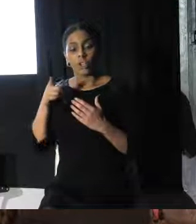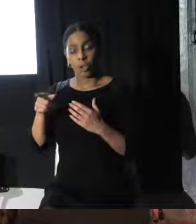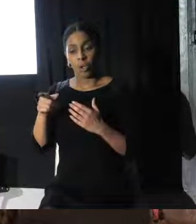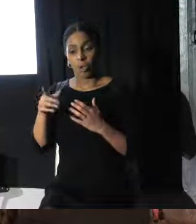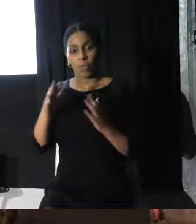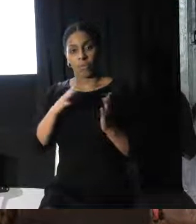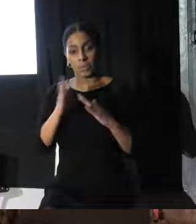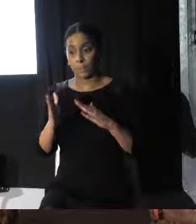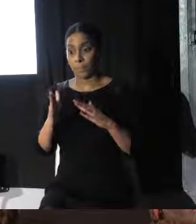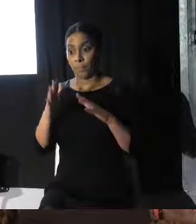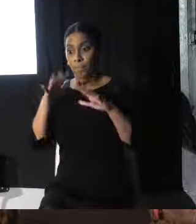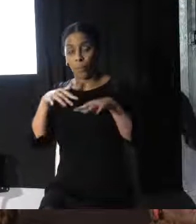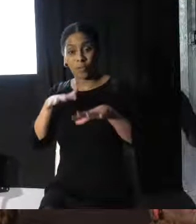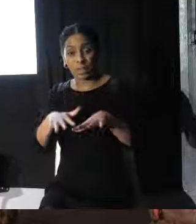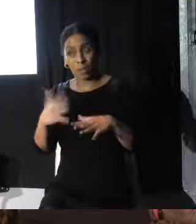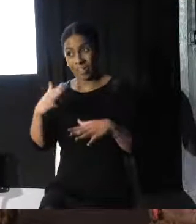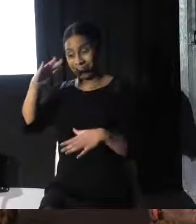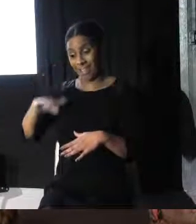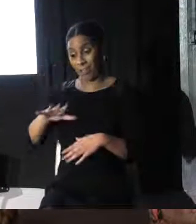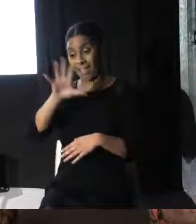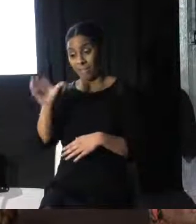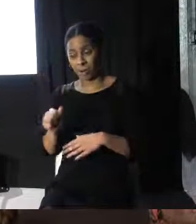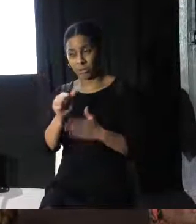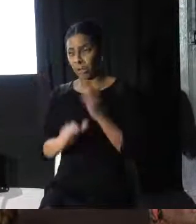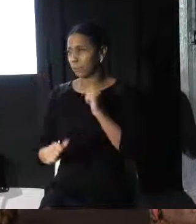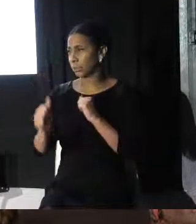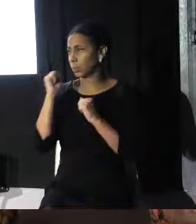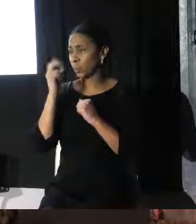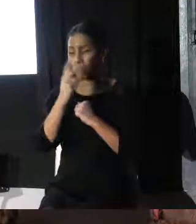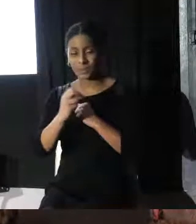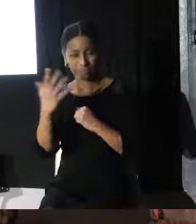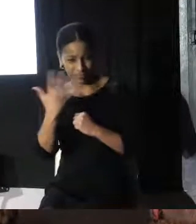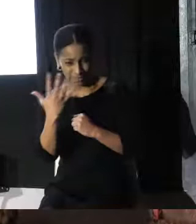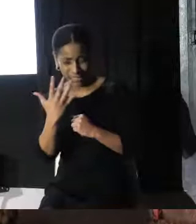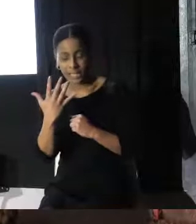South Africa in 2015, I think helps us